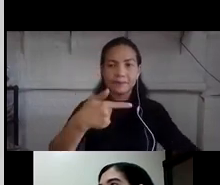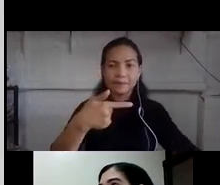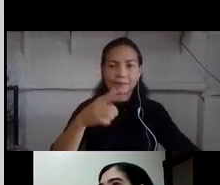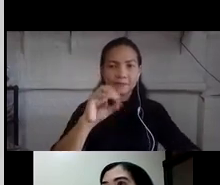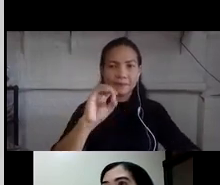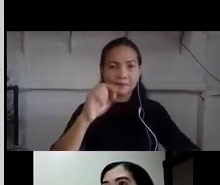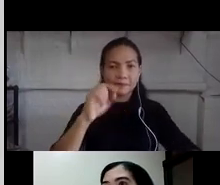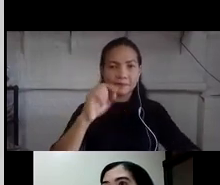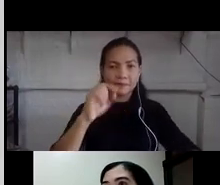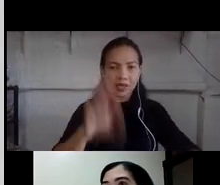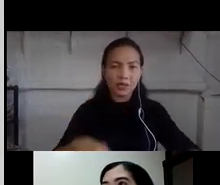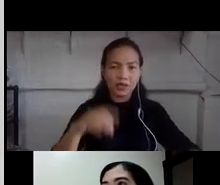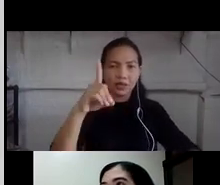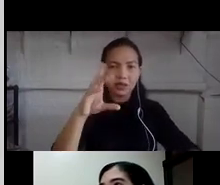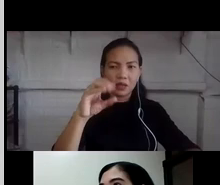Docs, let's